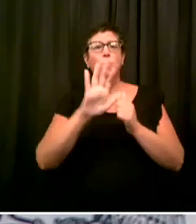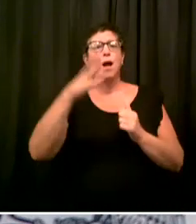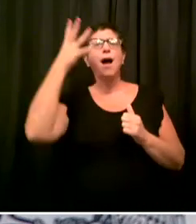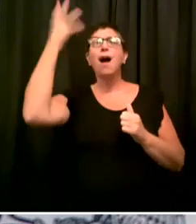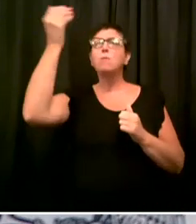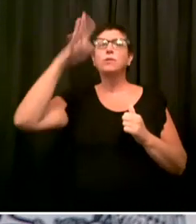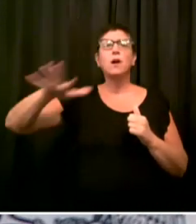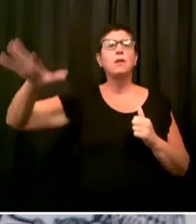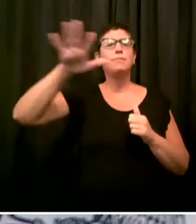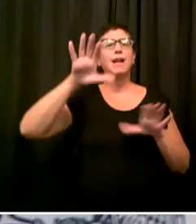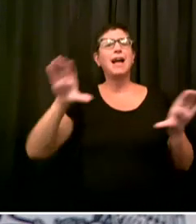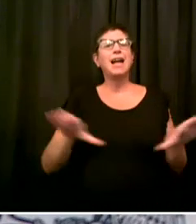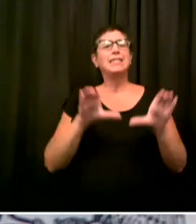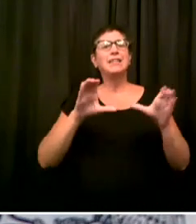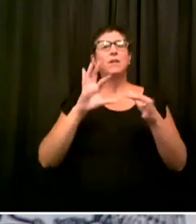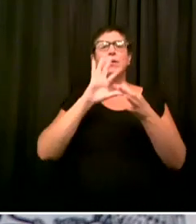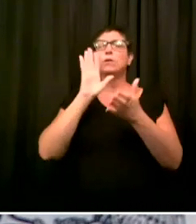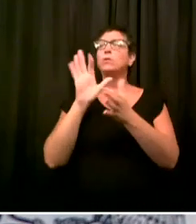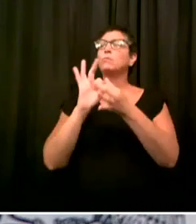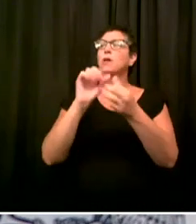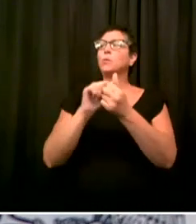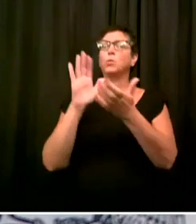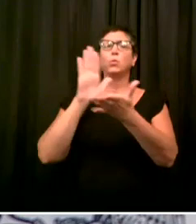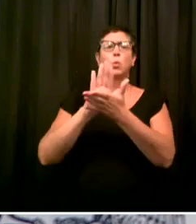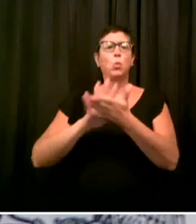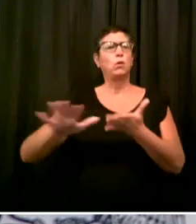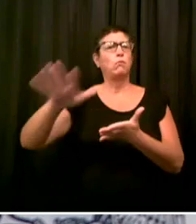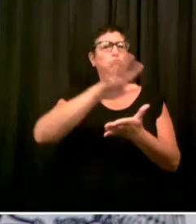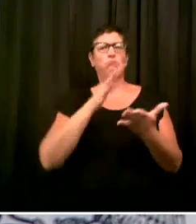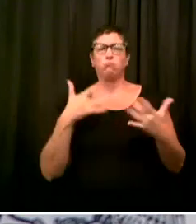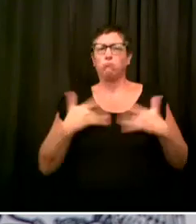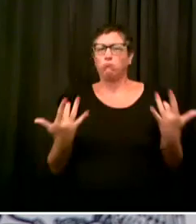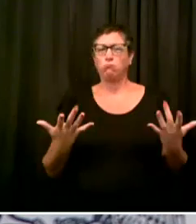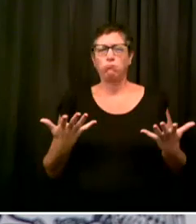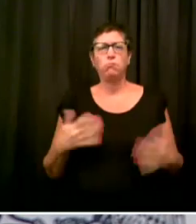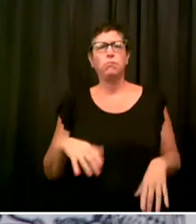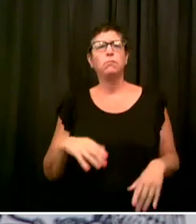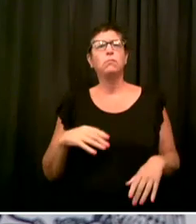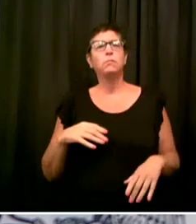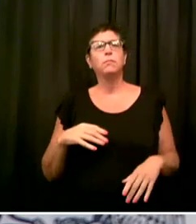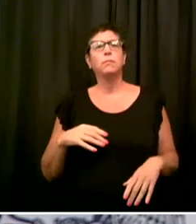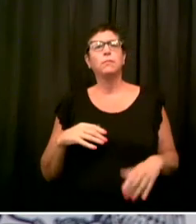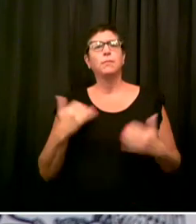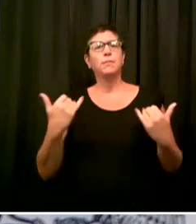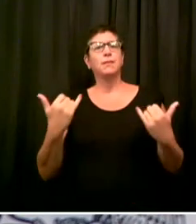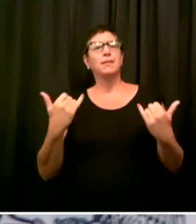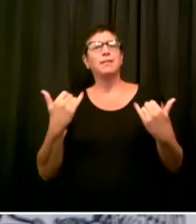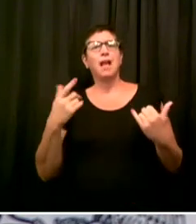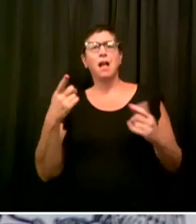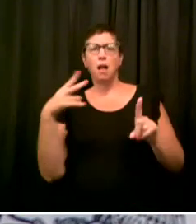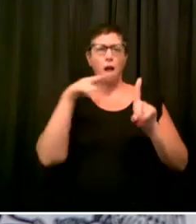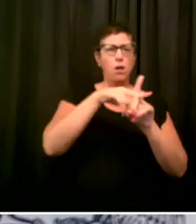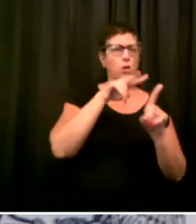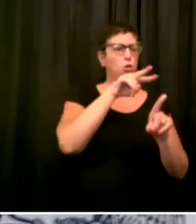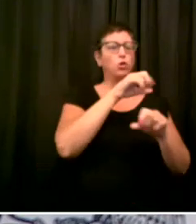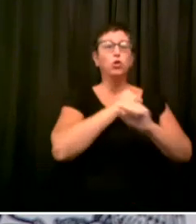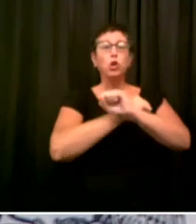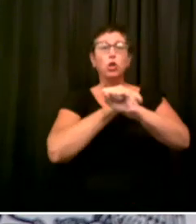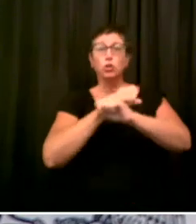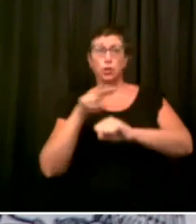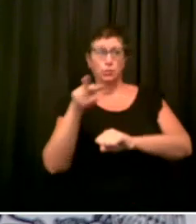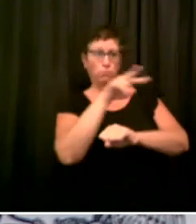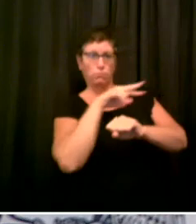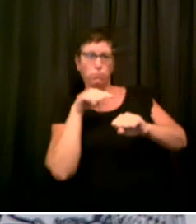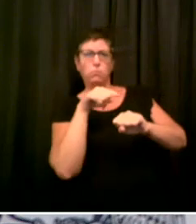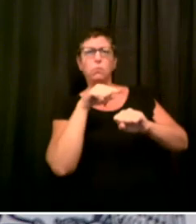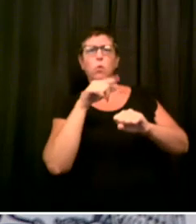What's the security? How will this be secured? Will it be NYPD, school safety agents?